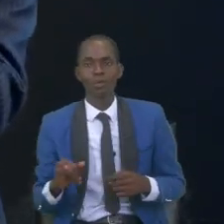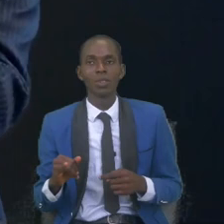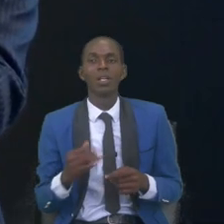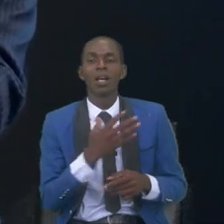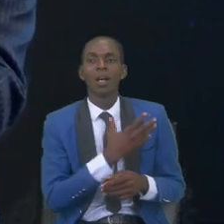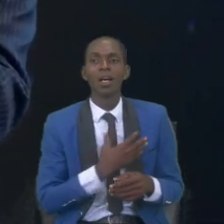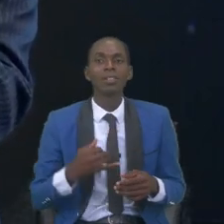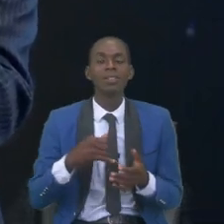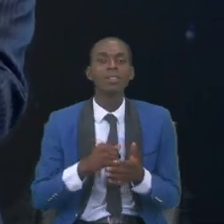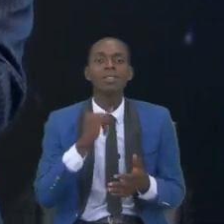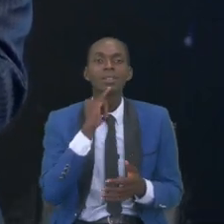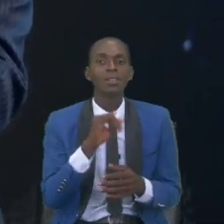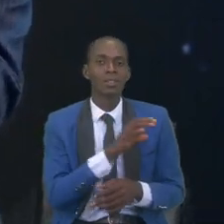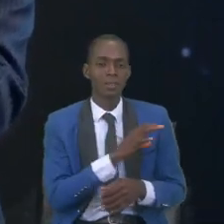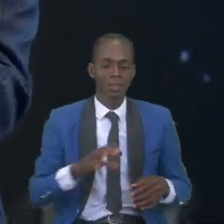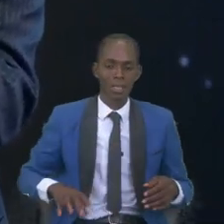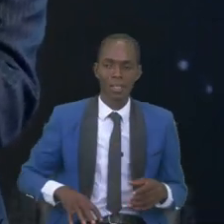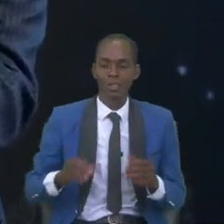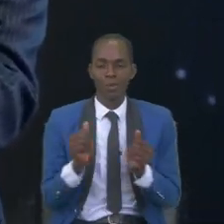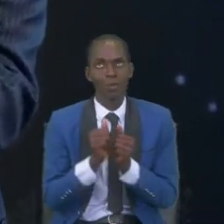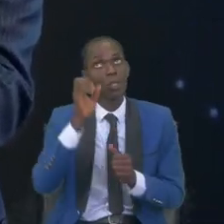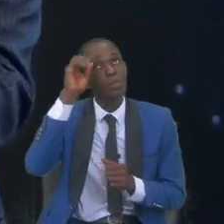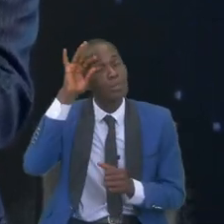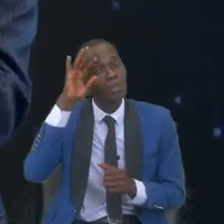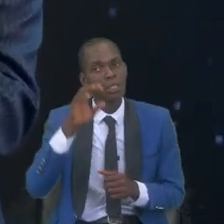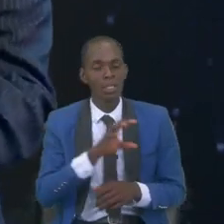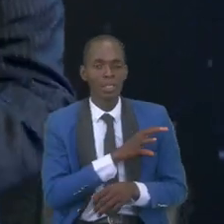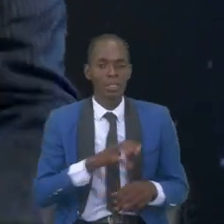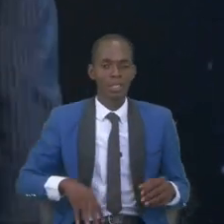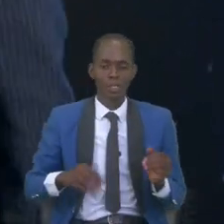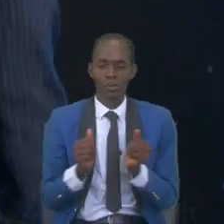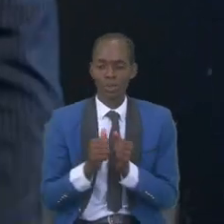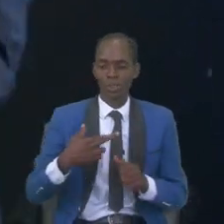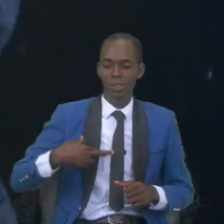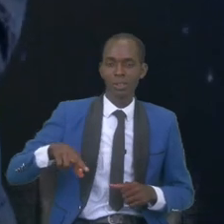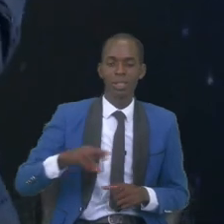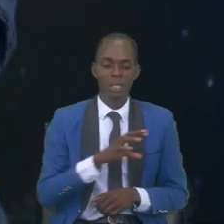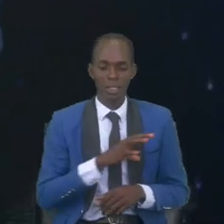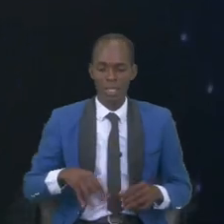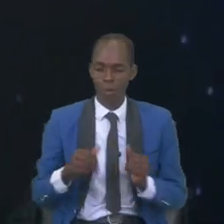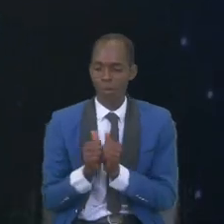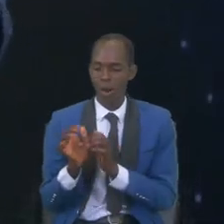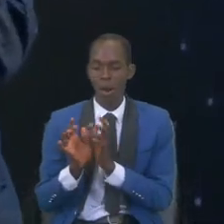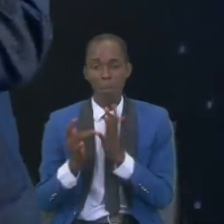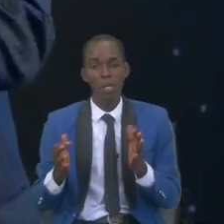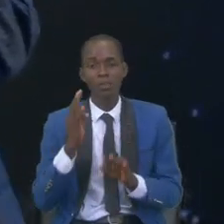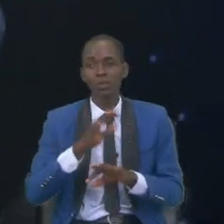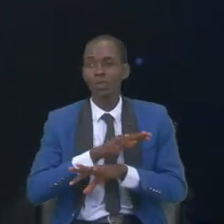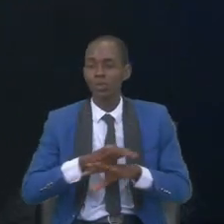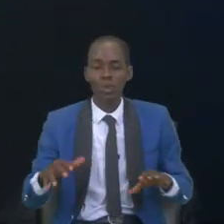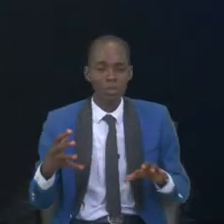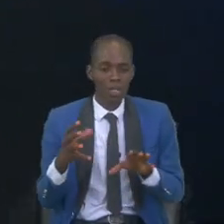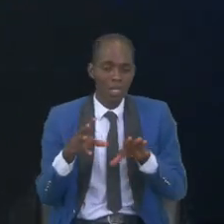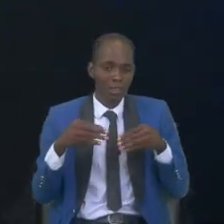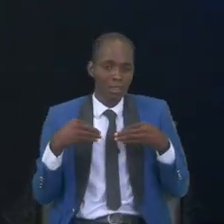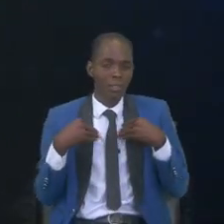Christ and talisman, Christ and religion, Christ and idol, if you don't take him as